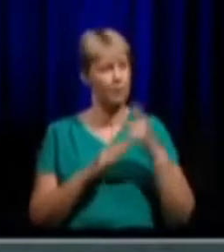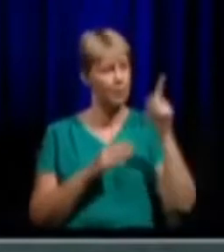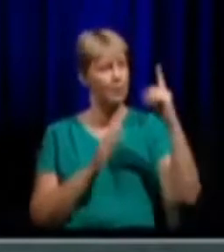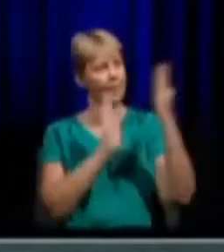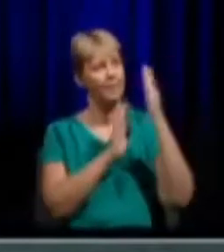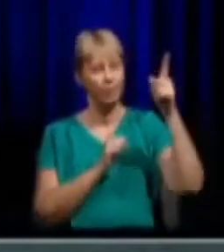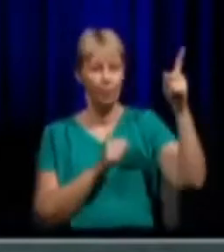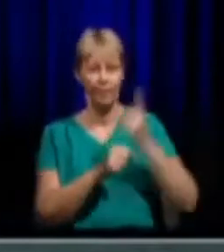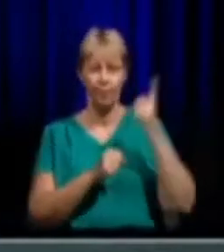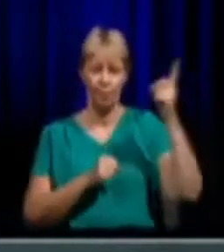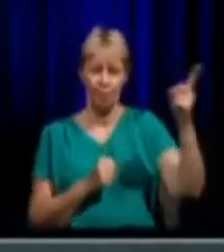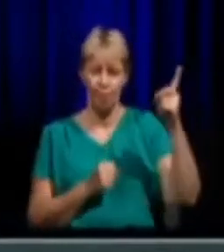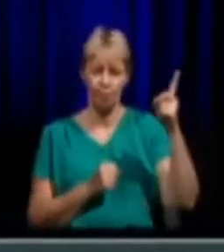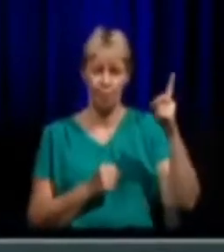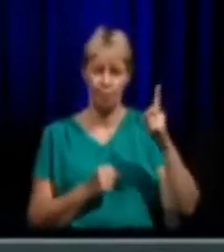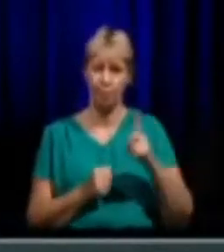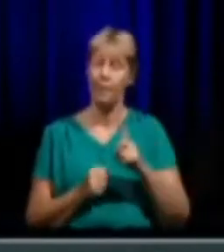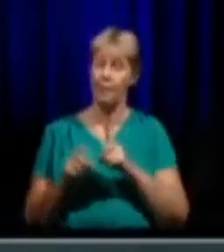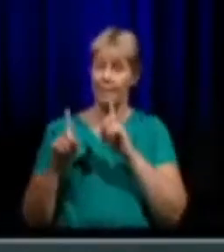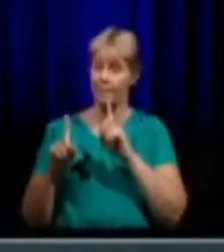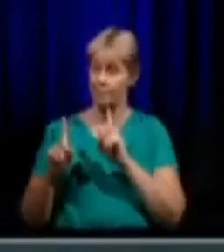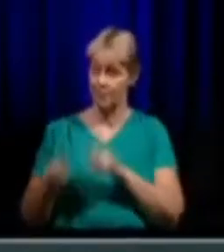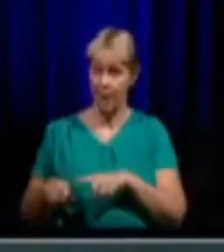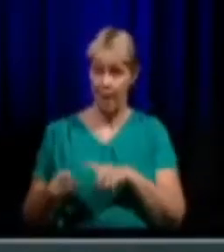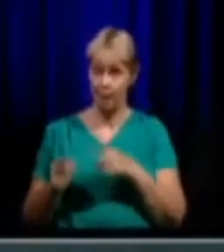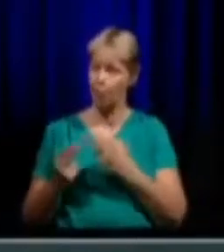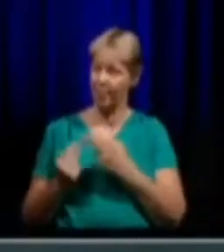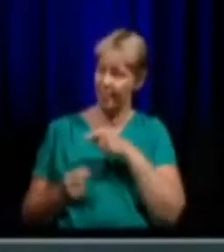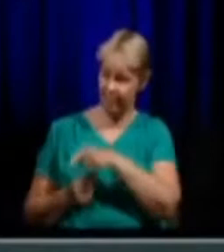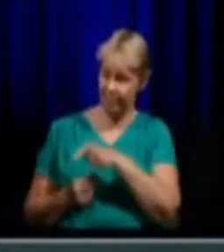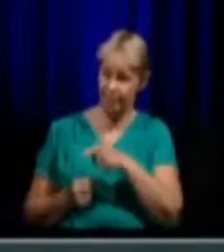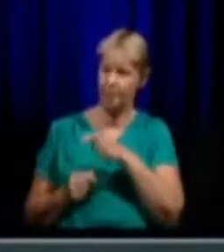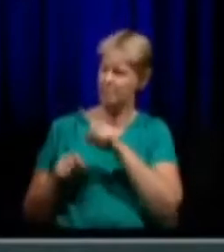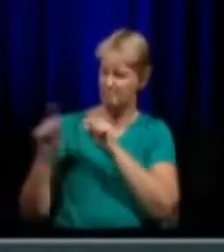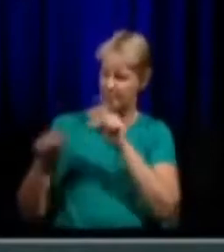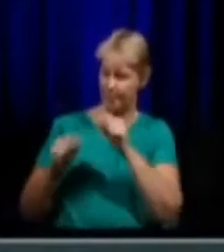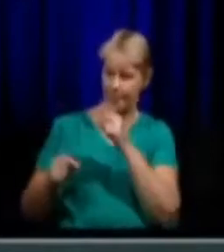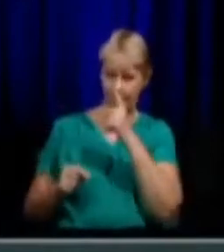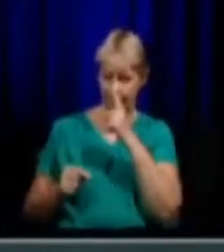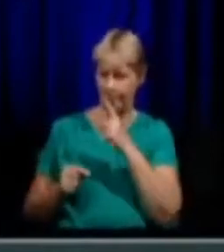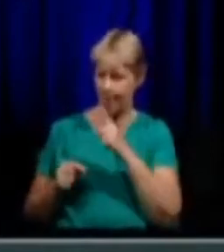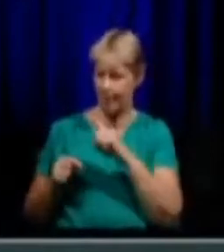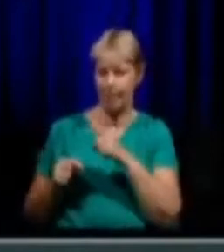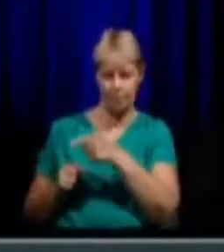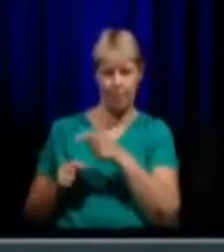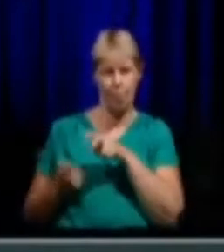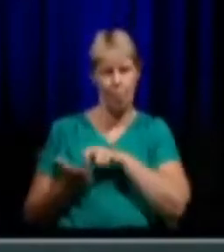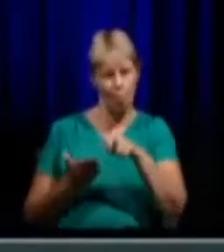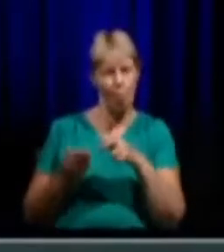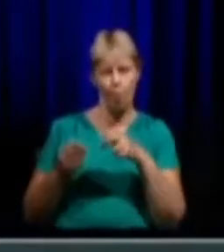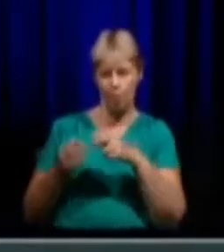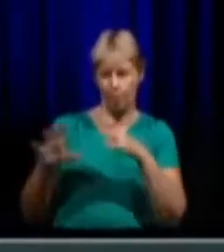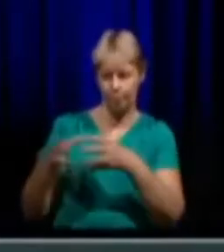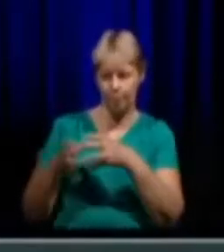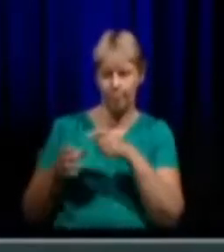the beginning of his ministry is choose a group of people to walk with. And I think if anyone could have gone alone in this world and had a really